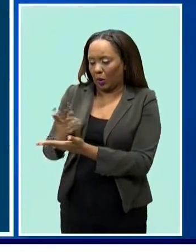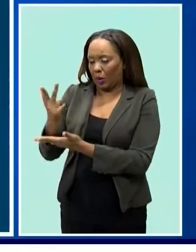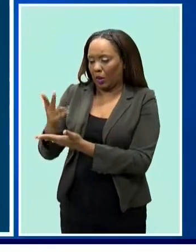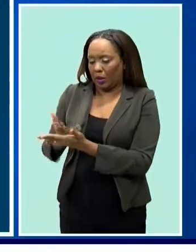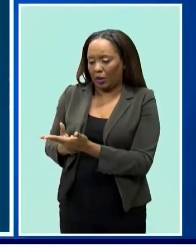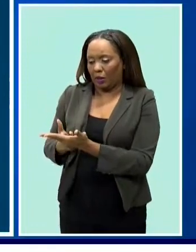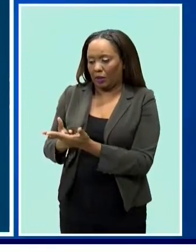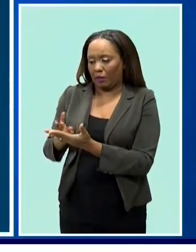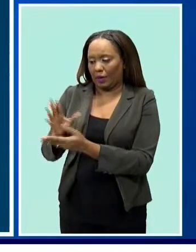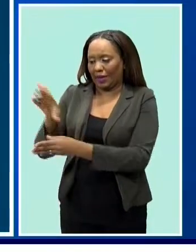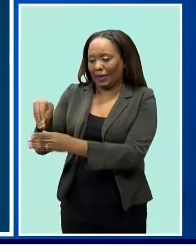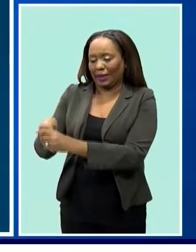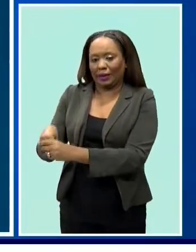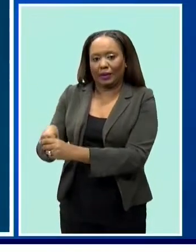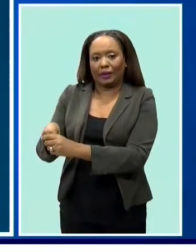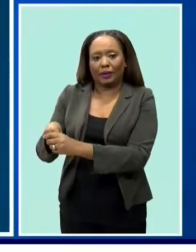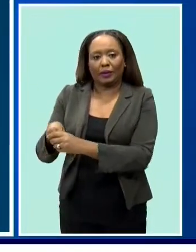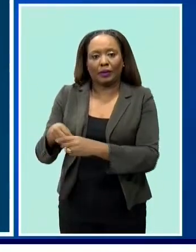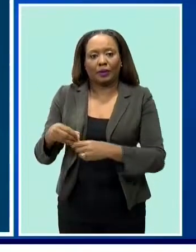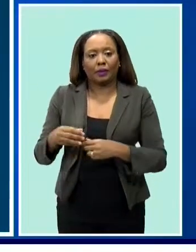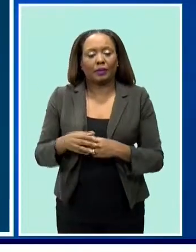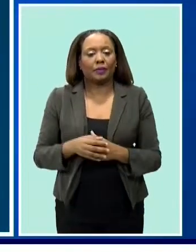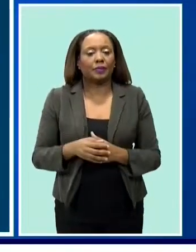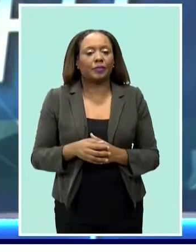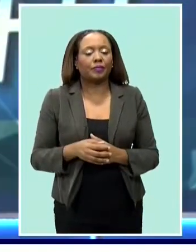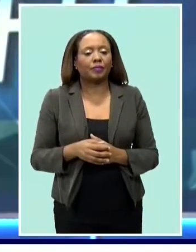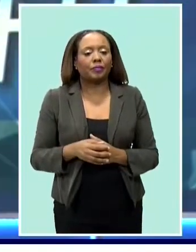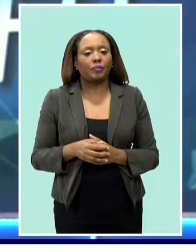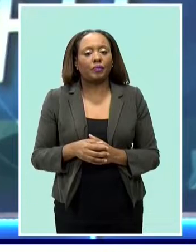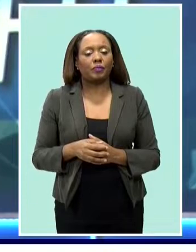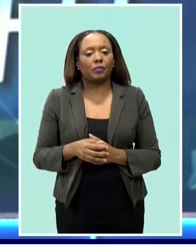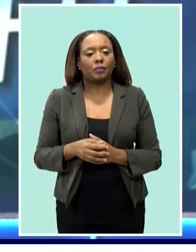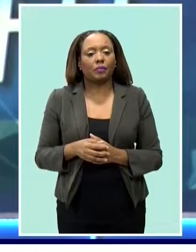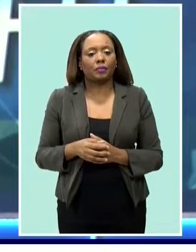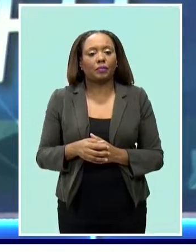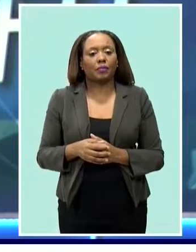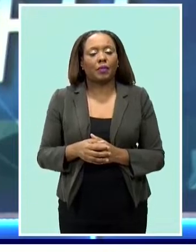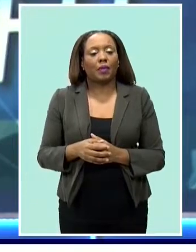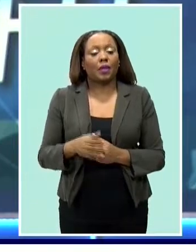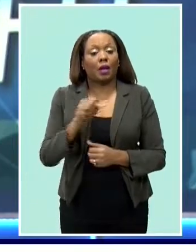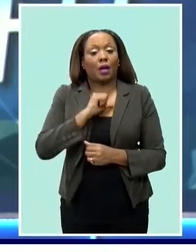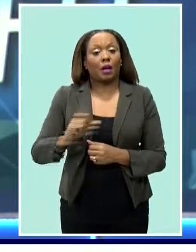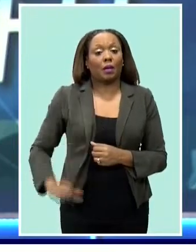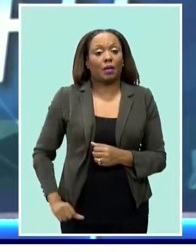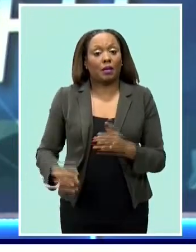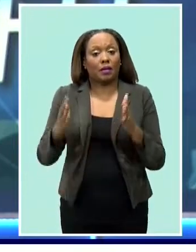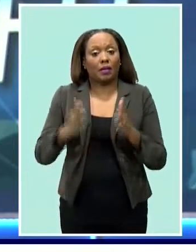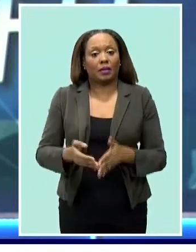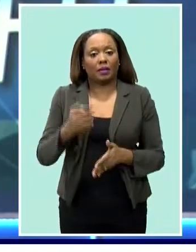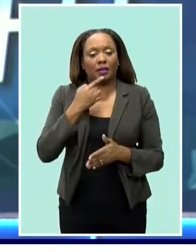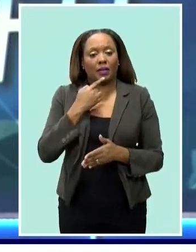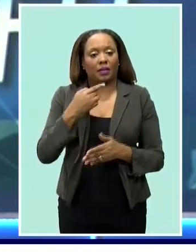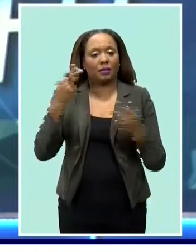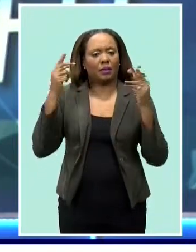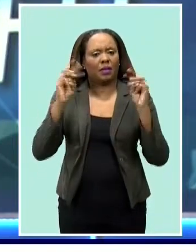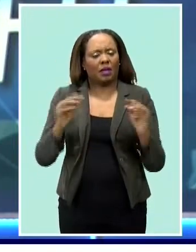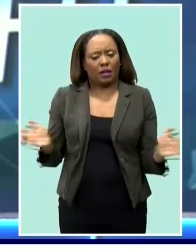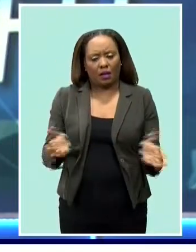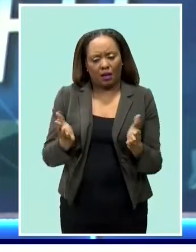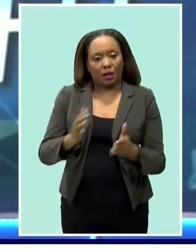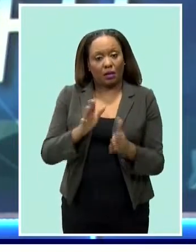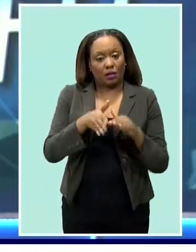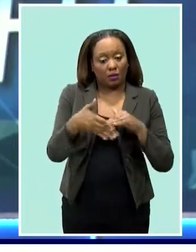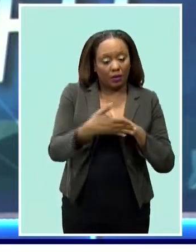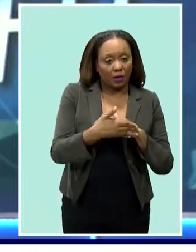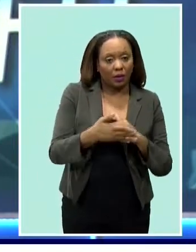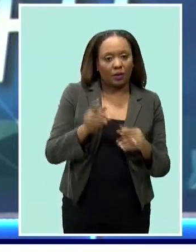spread over a period of time. Ambassador Comashong says Prime Minister Motley also encouraged